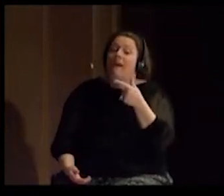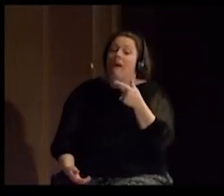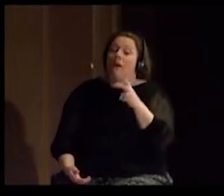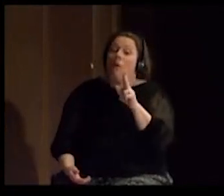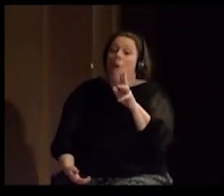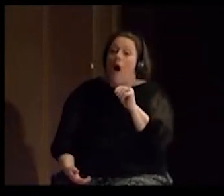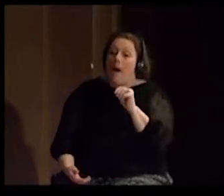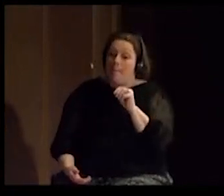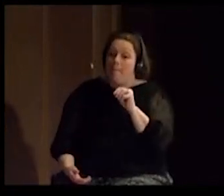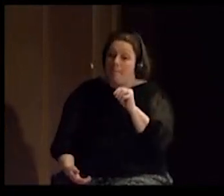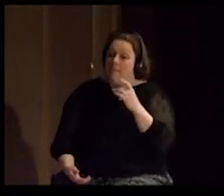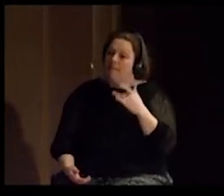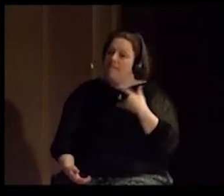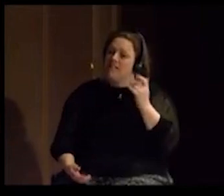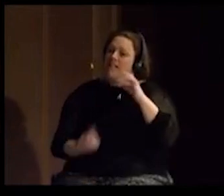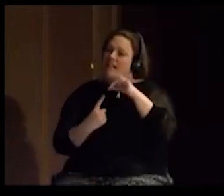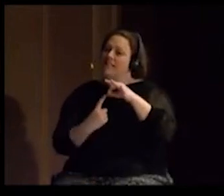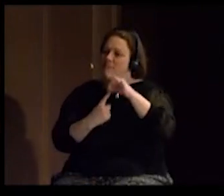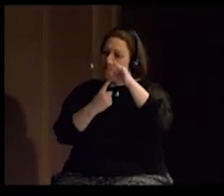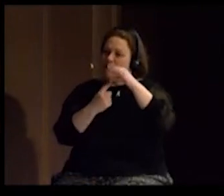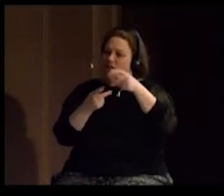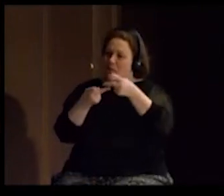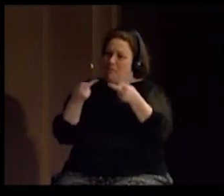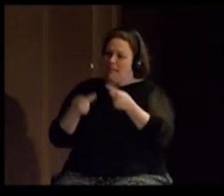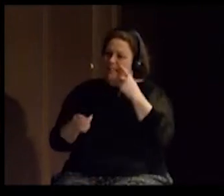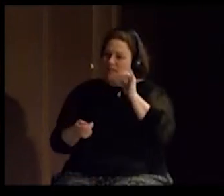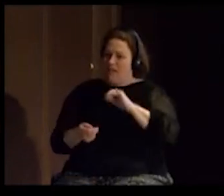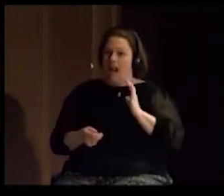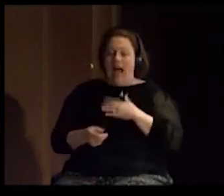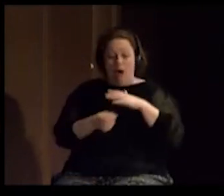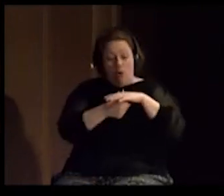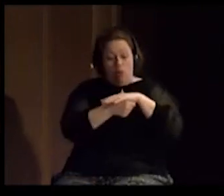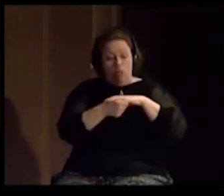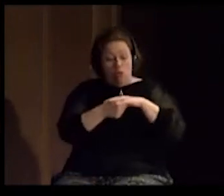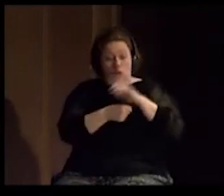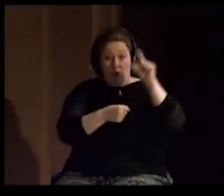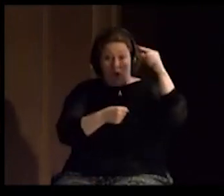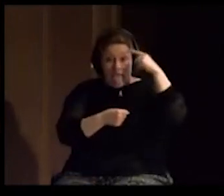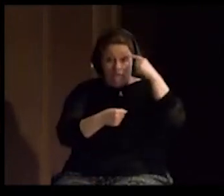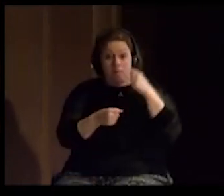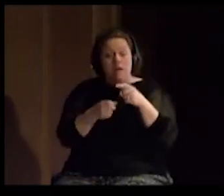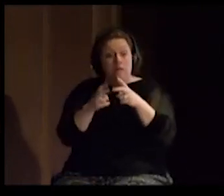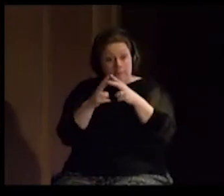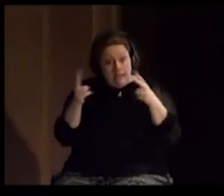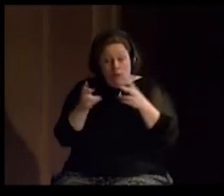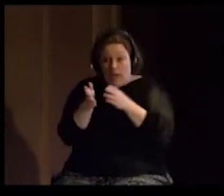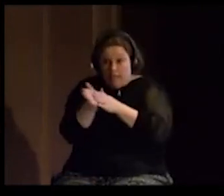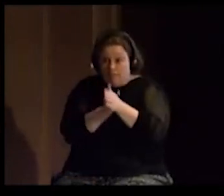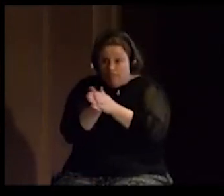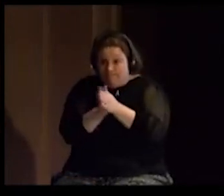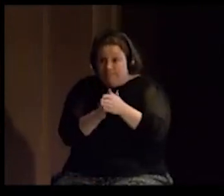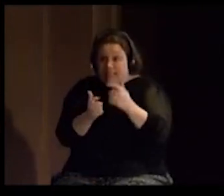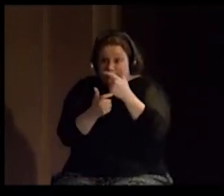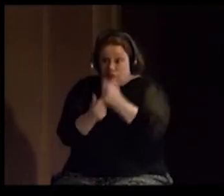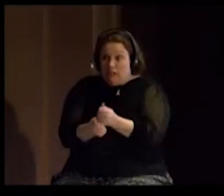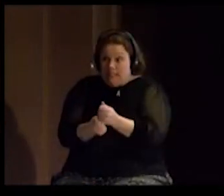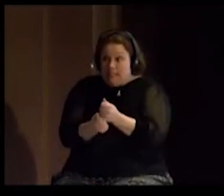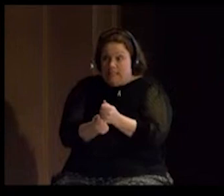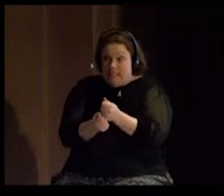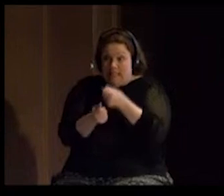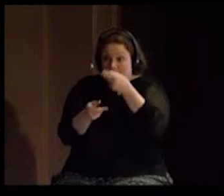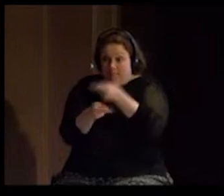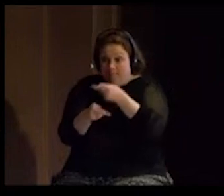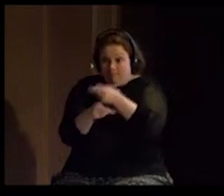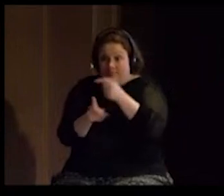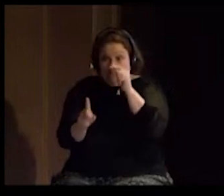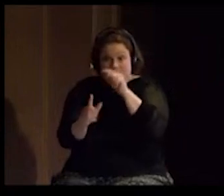very special place in that sense. So our local government is very interested in these issues.